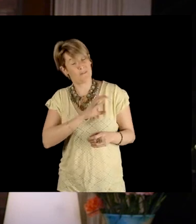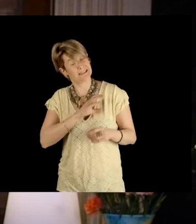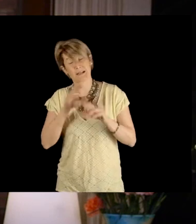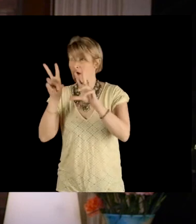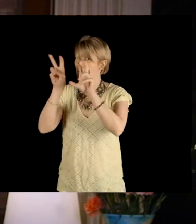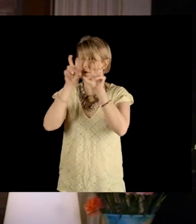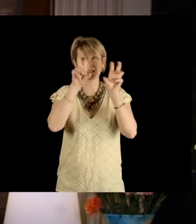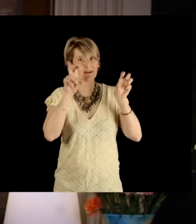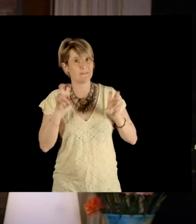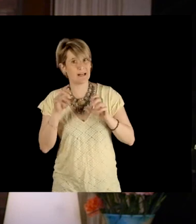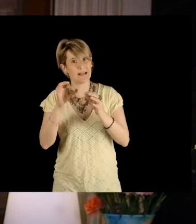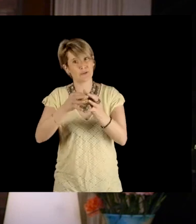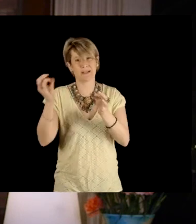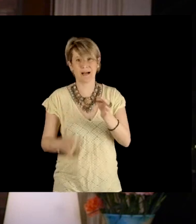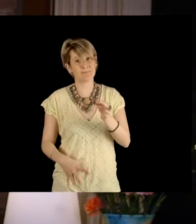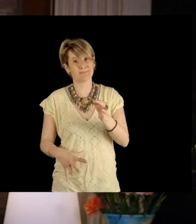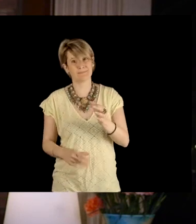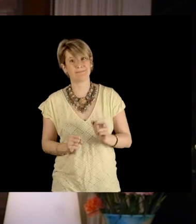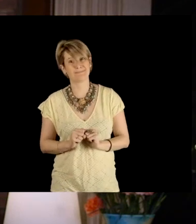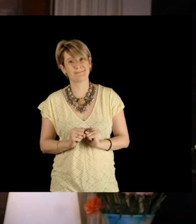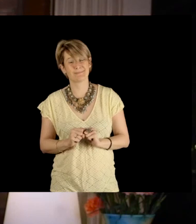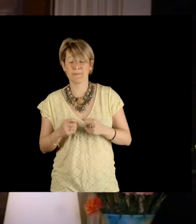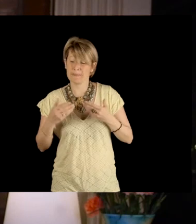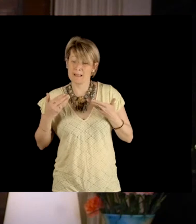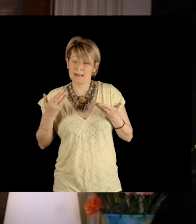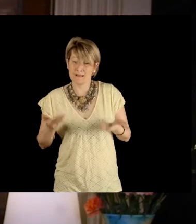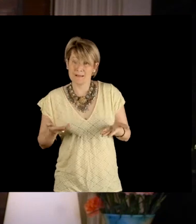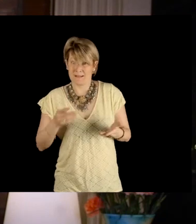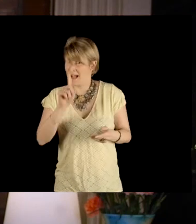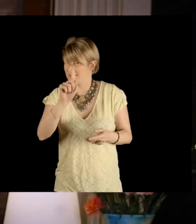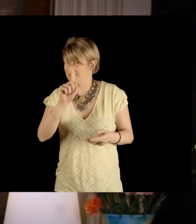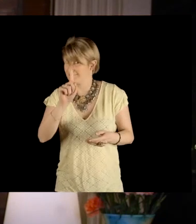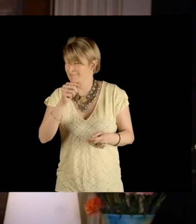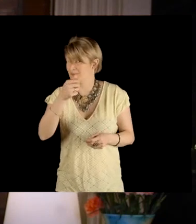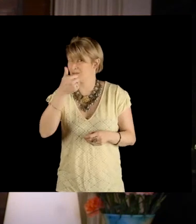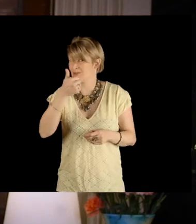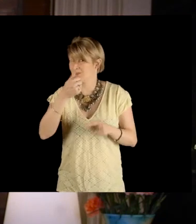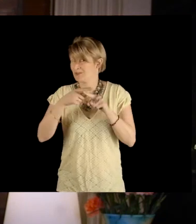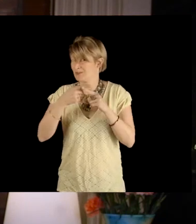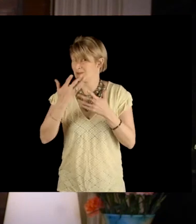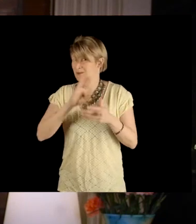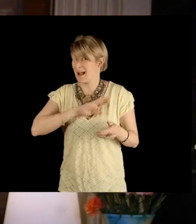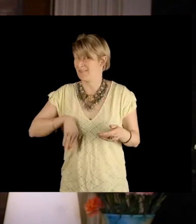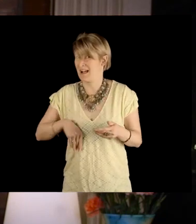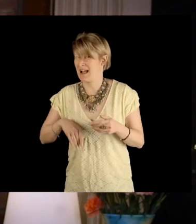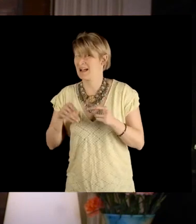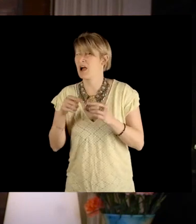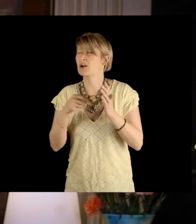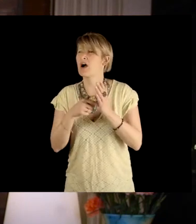Practice and witness the results. And one last thing I would emphasize, when you do